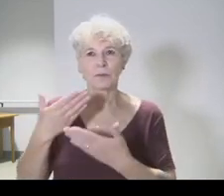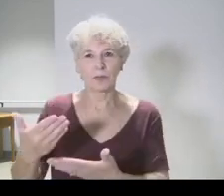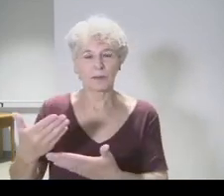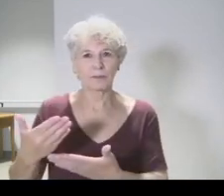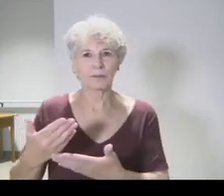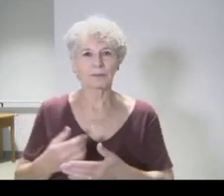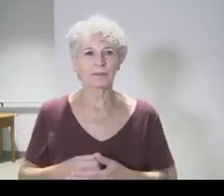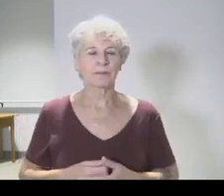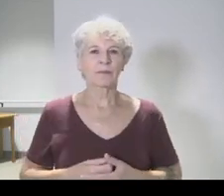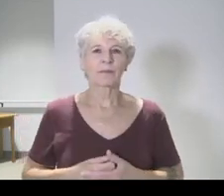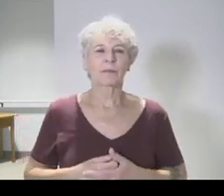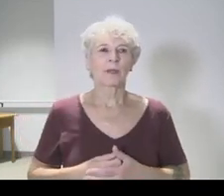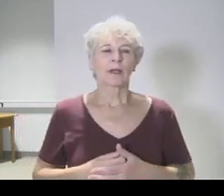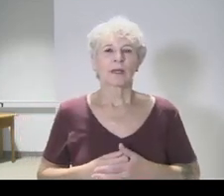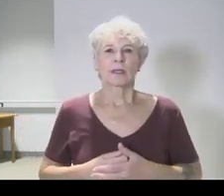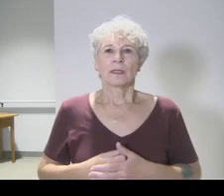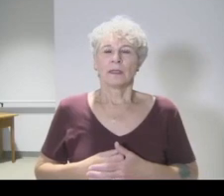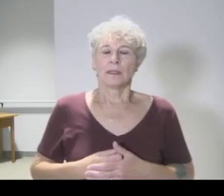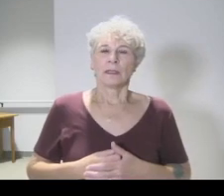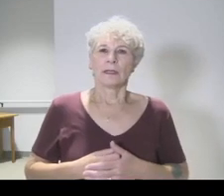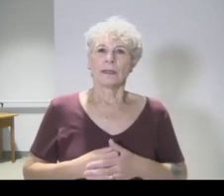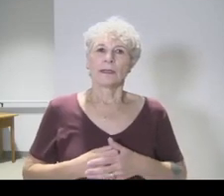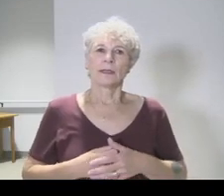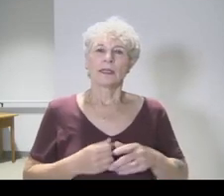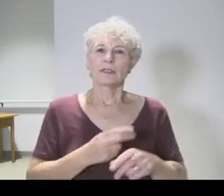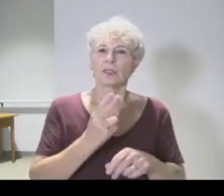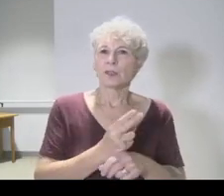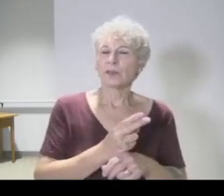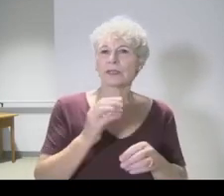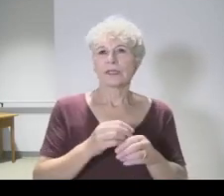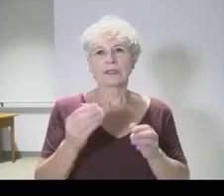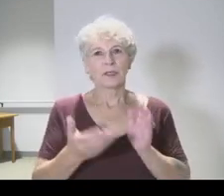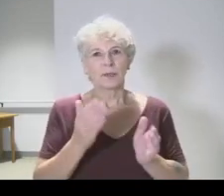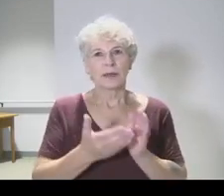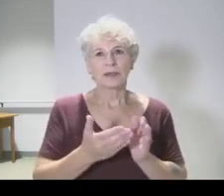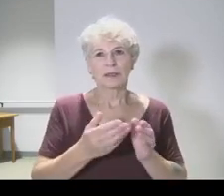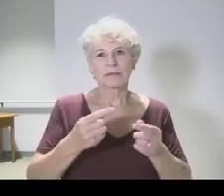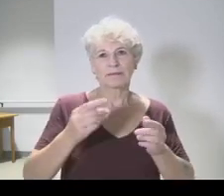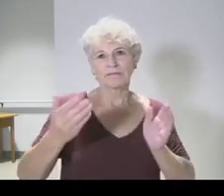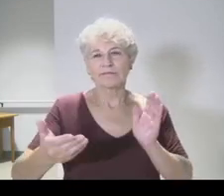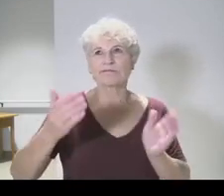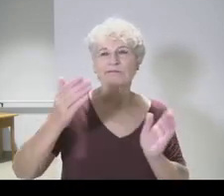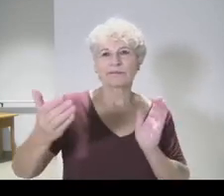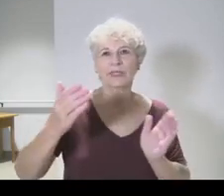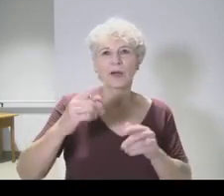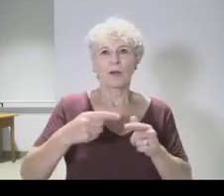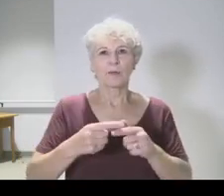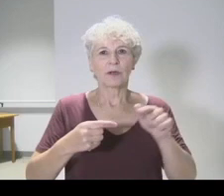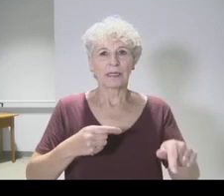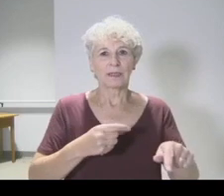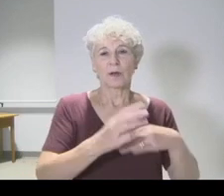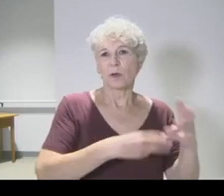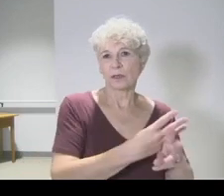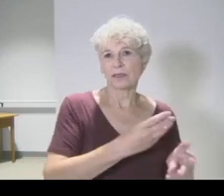Worldliness is often used in Scripture in comparison to godliness. Worldliness versus godliness. And when we're in worldliness, then